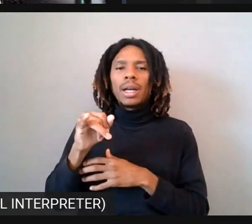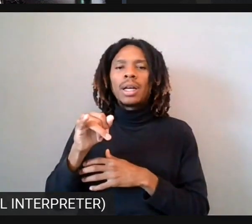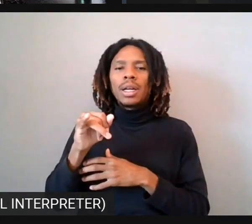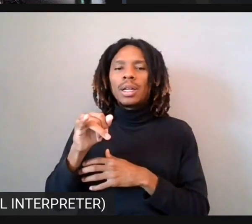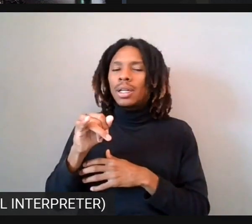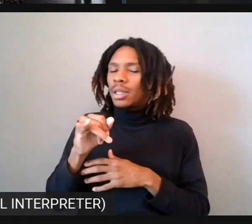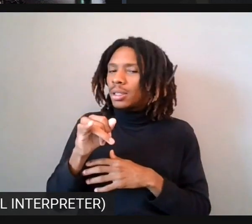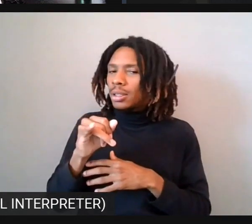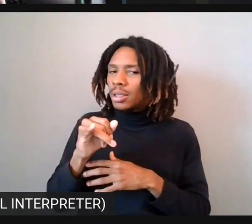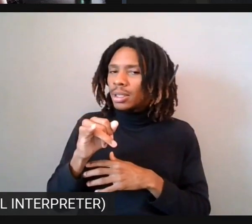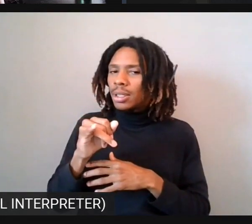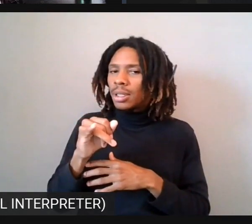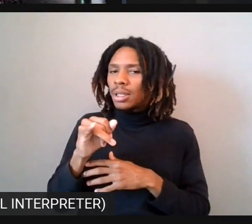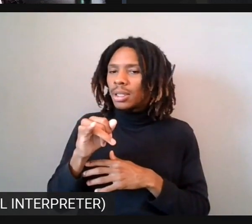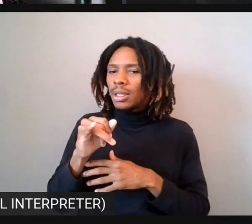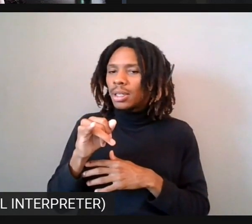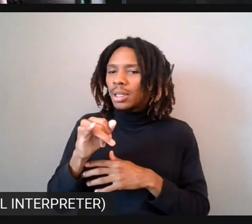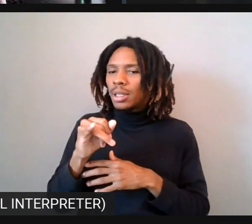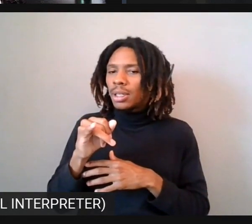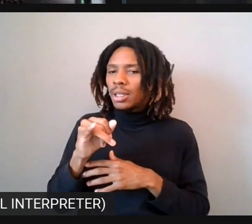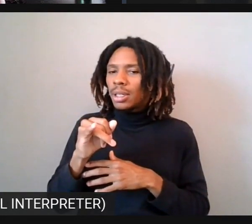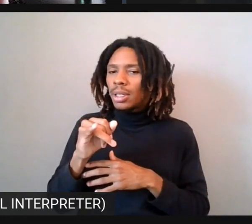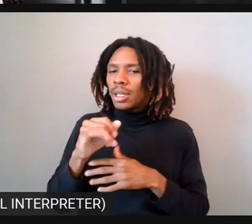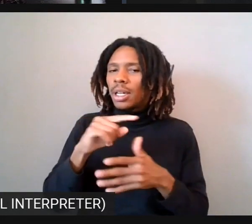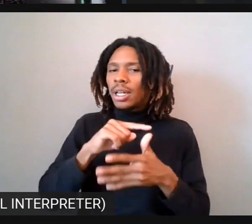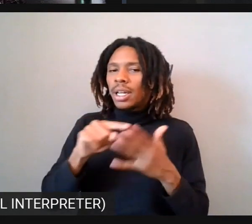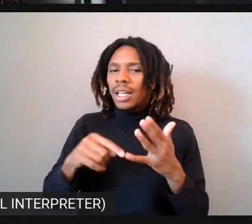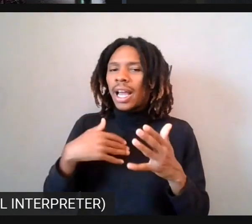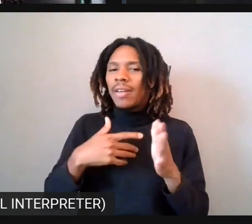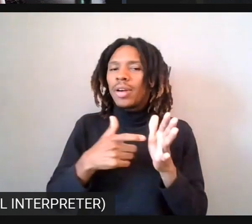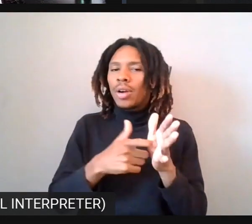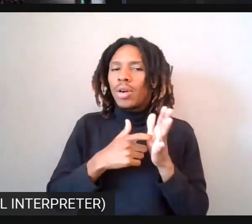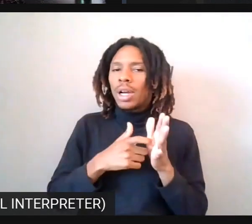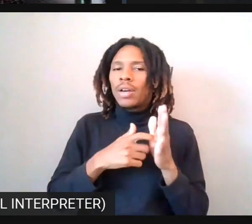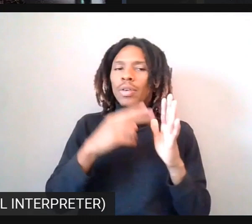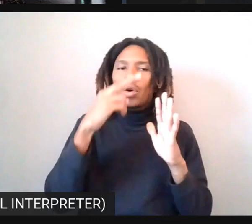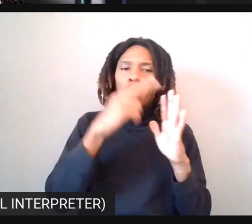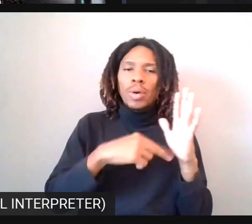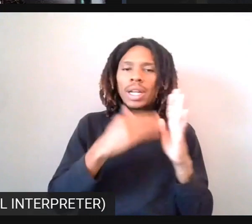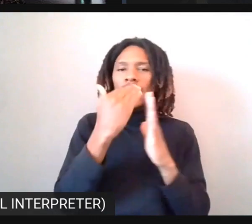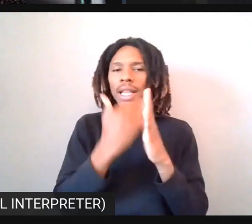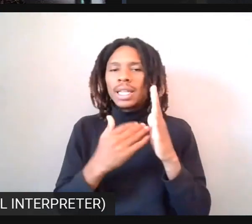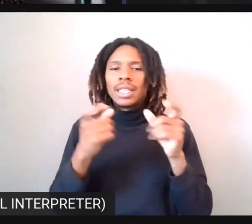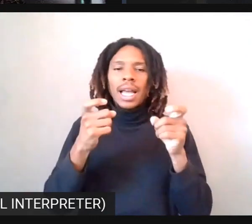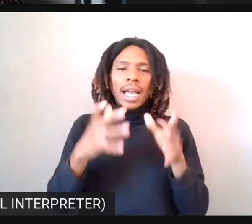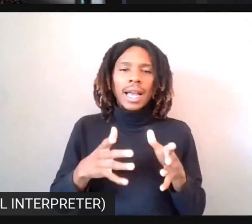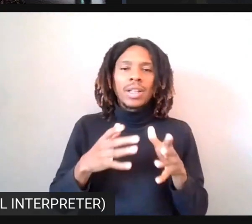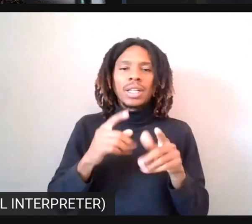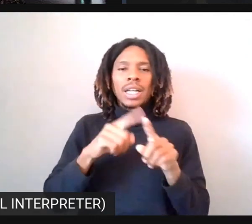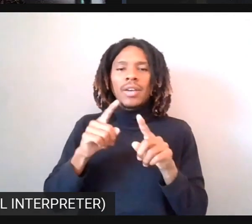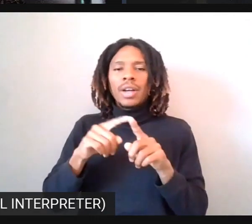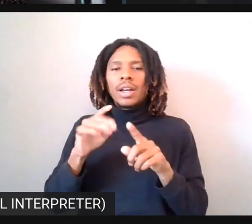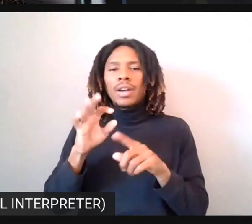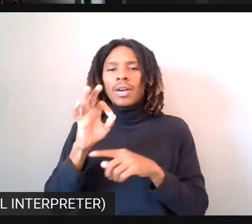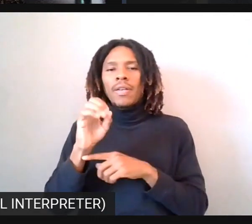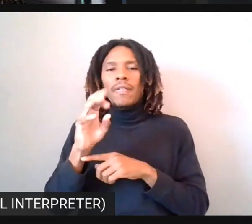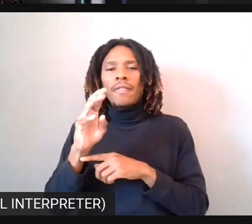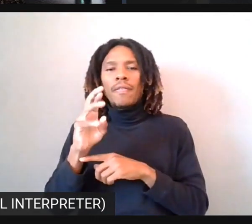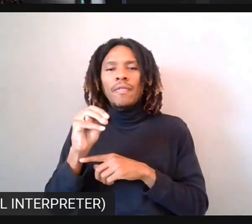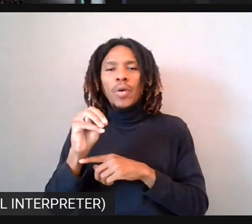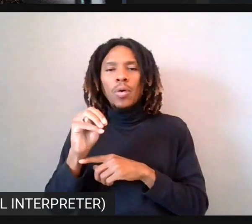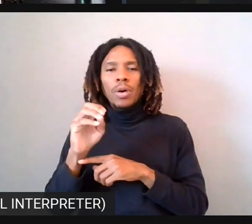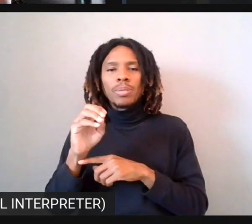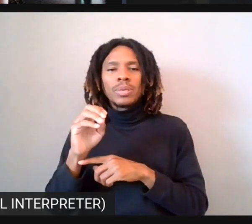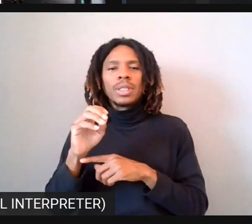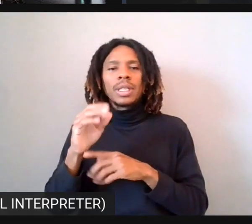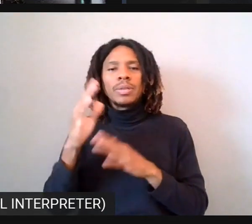that they have the required set of read and list handlers and permissions that align with the expected behavior